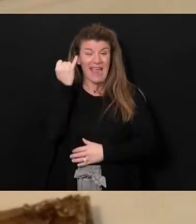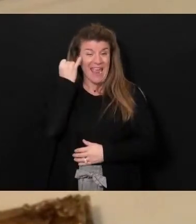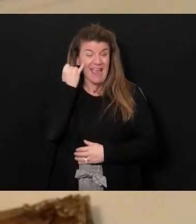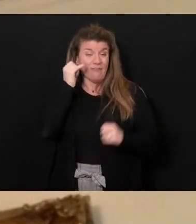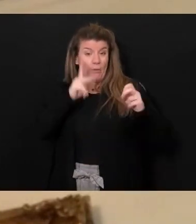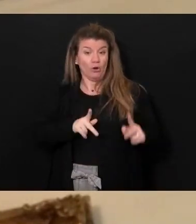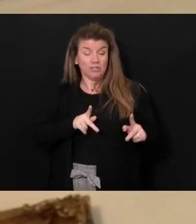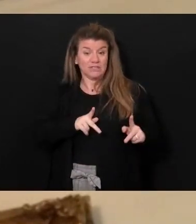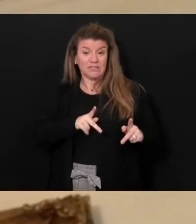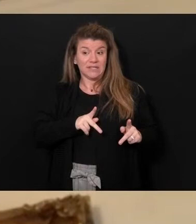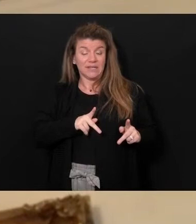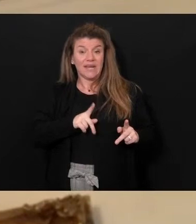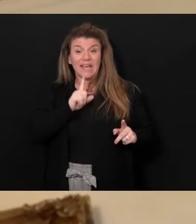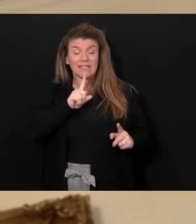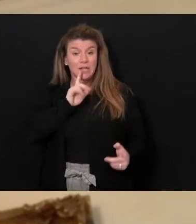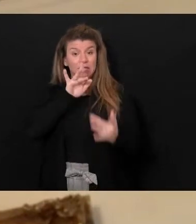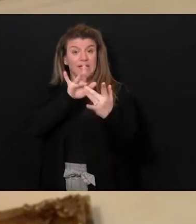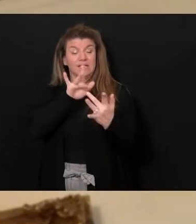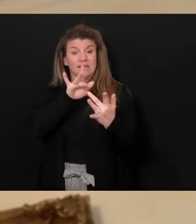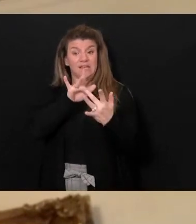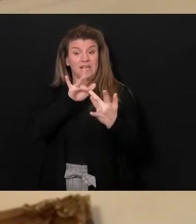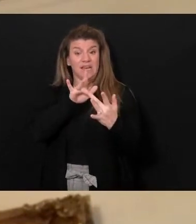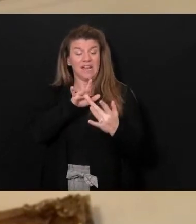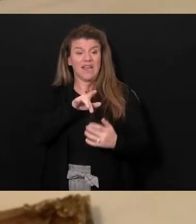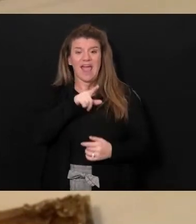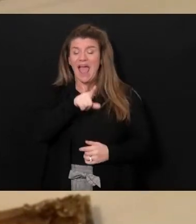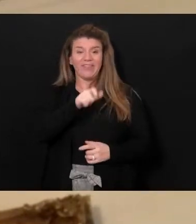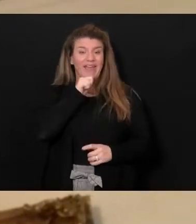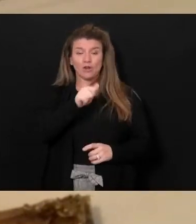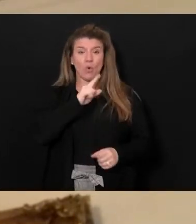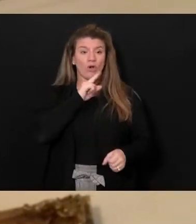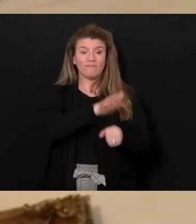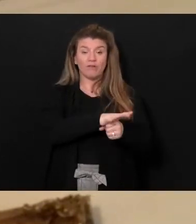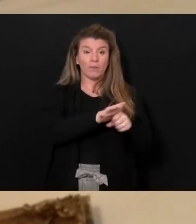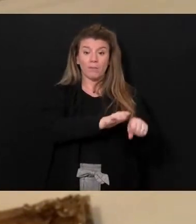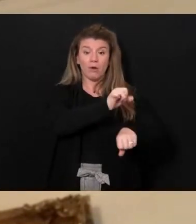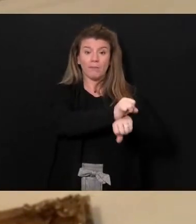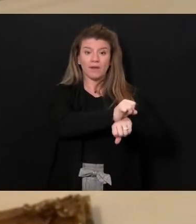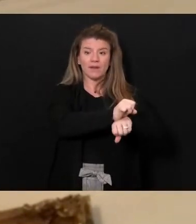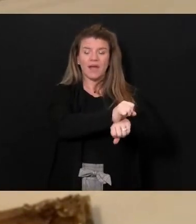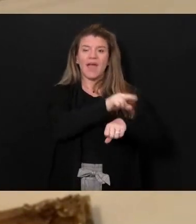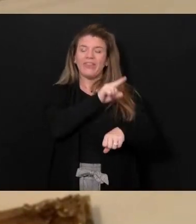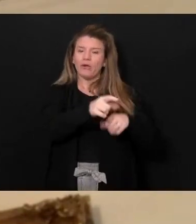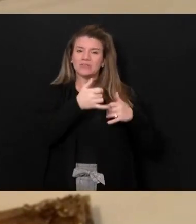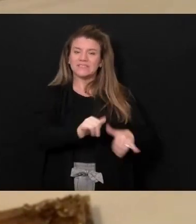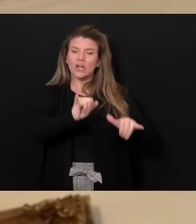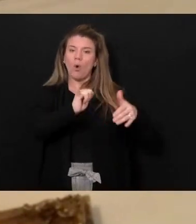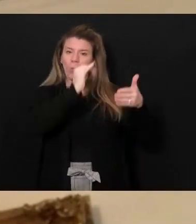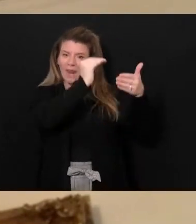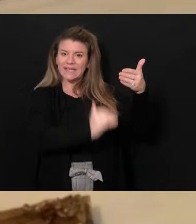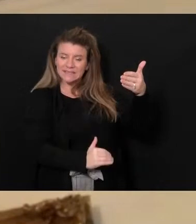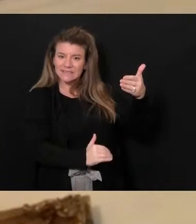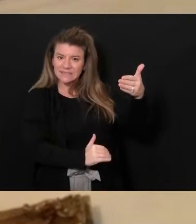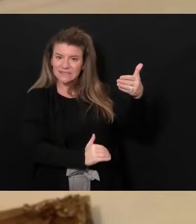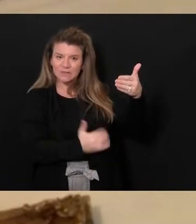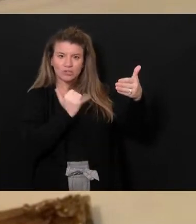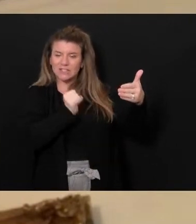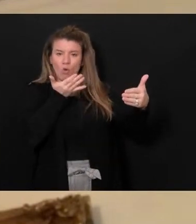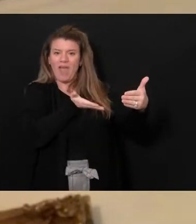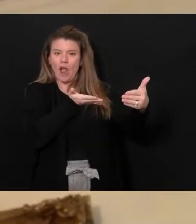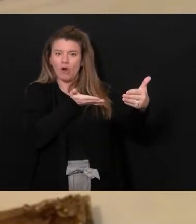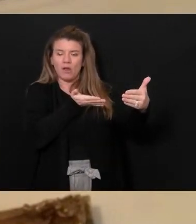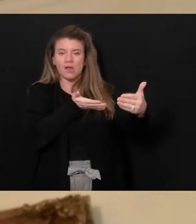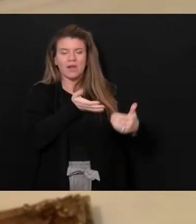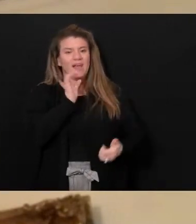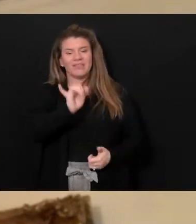is contacted and they don't confirm the appointment, they maintain their place on the priority list. So that's a